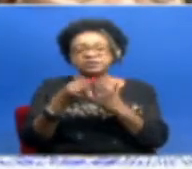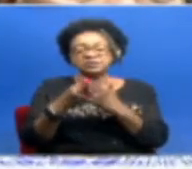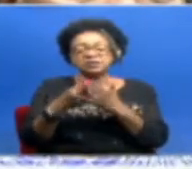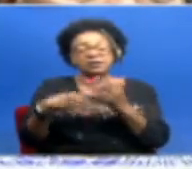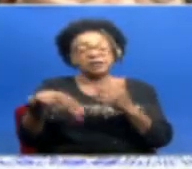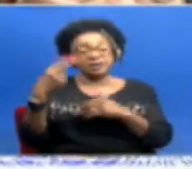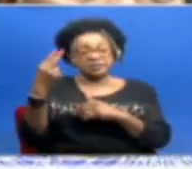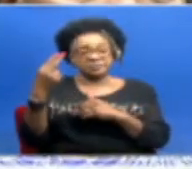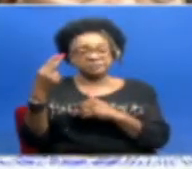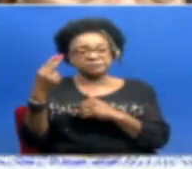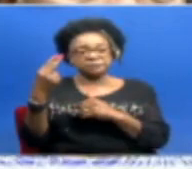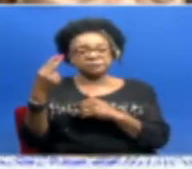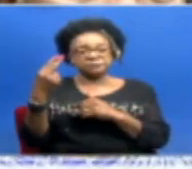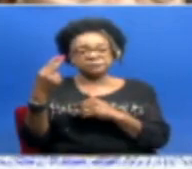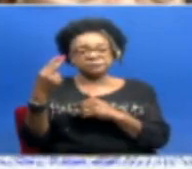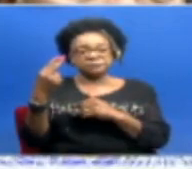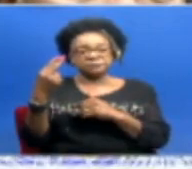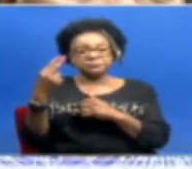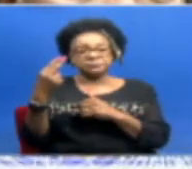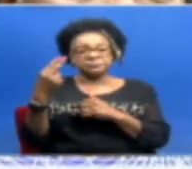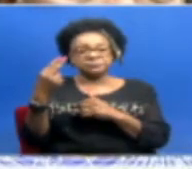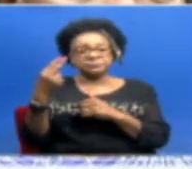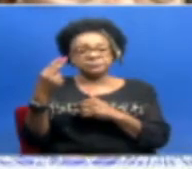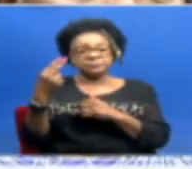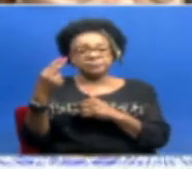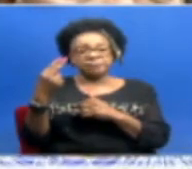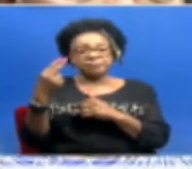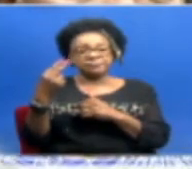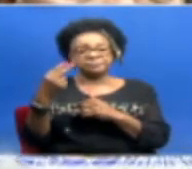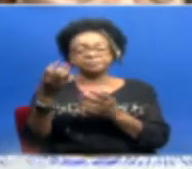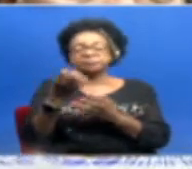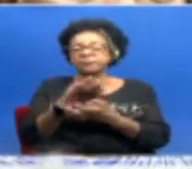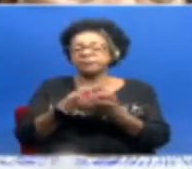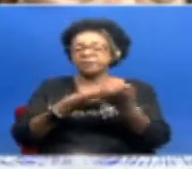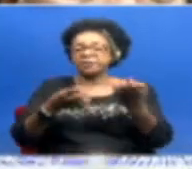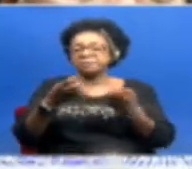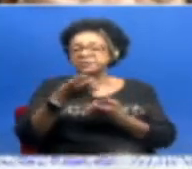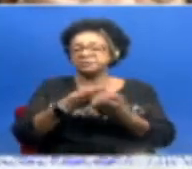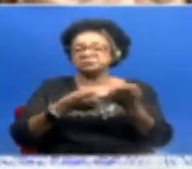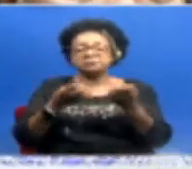You cannot manage economy via propaganda.